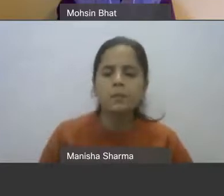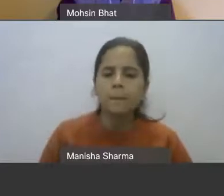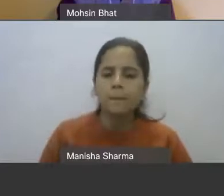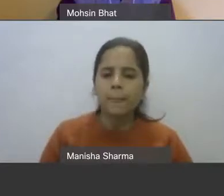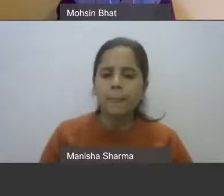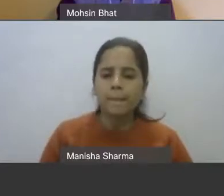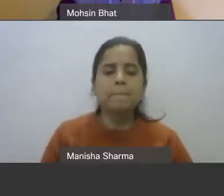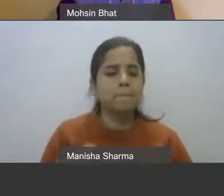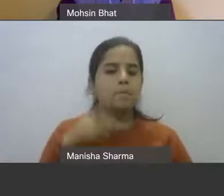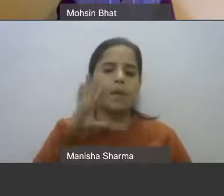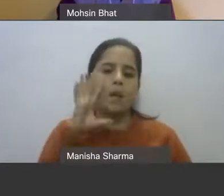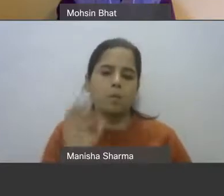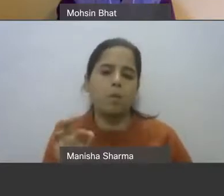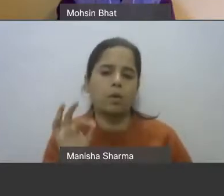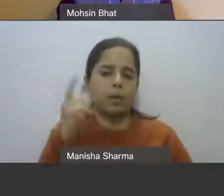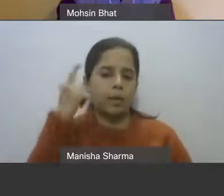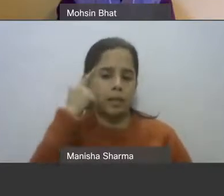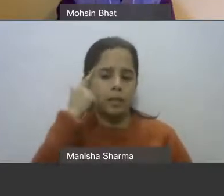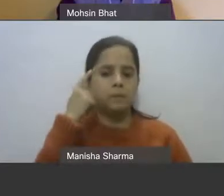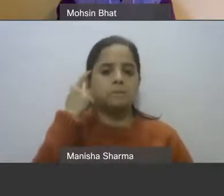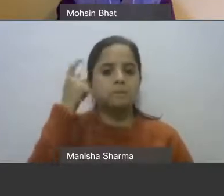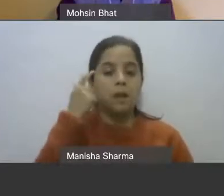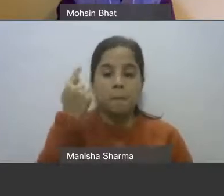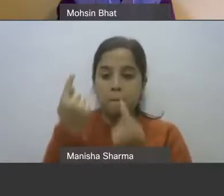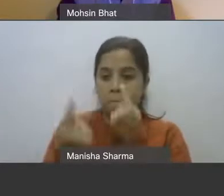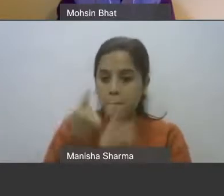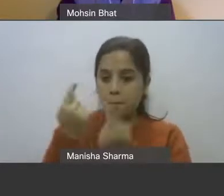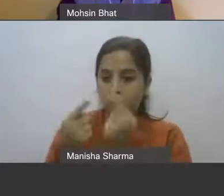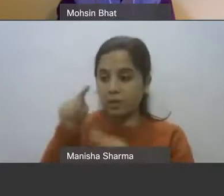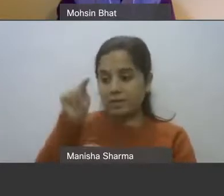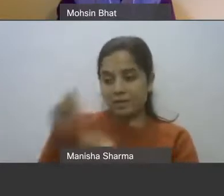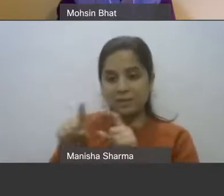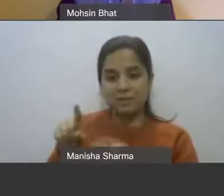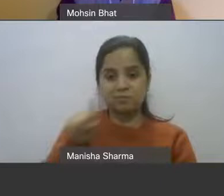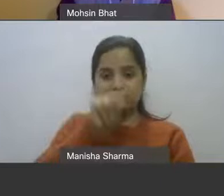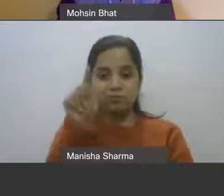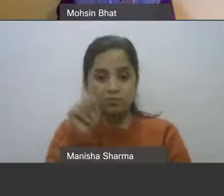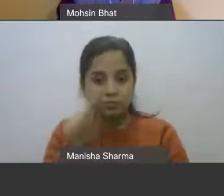it's important to think that the question of politics is